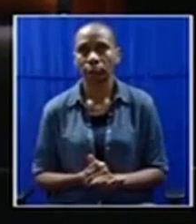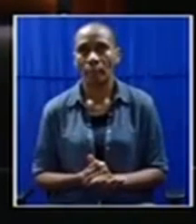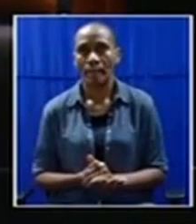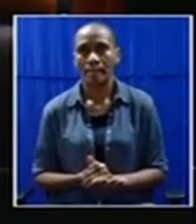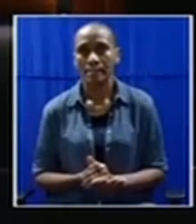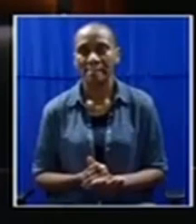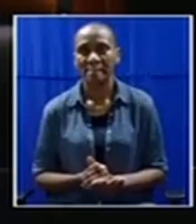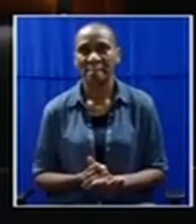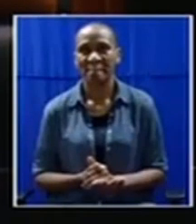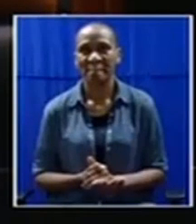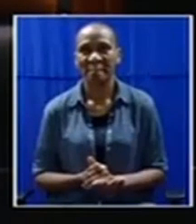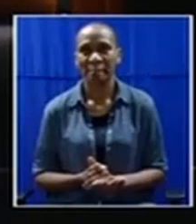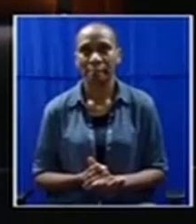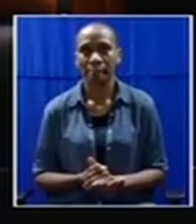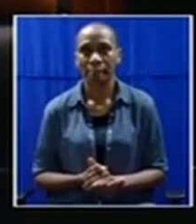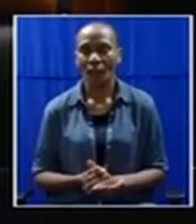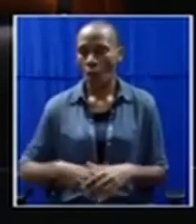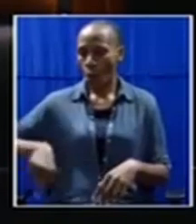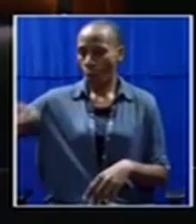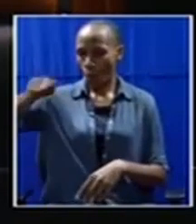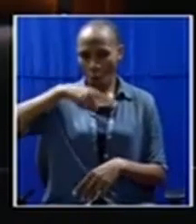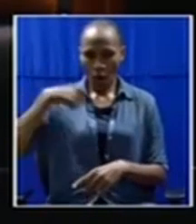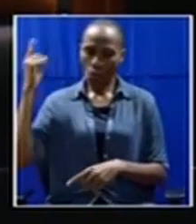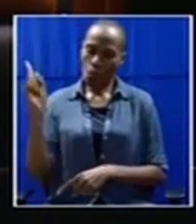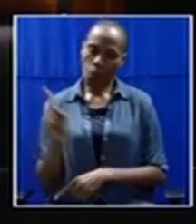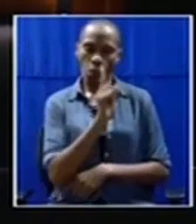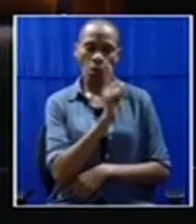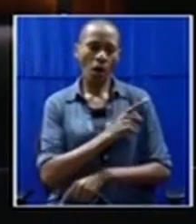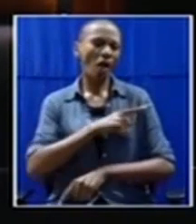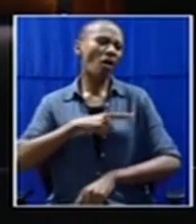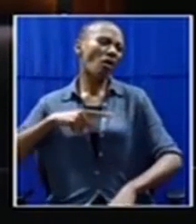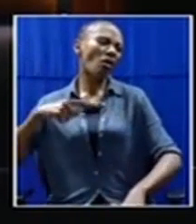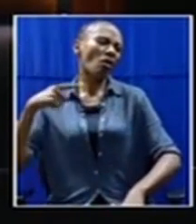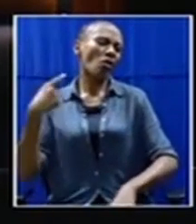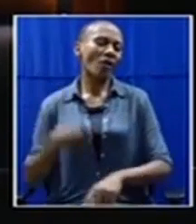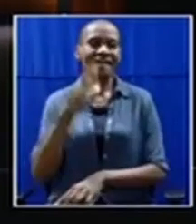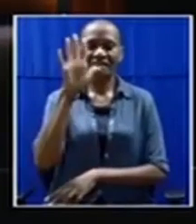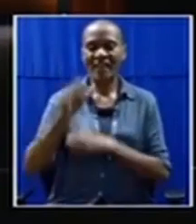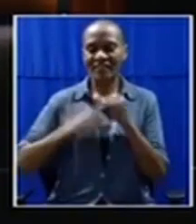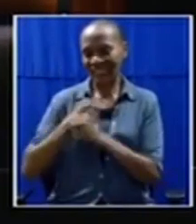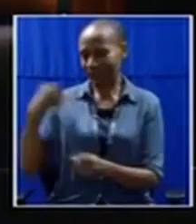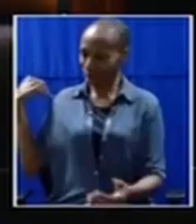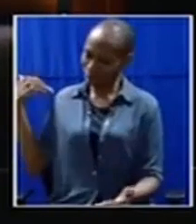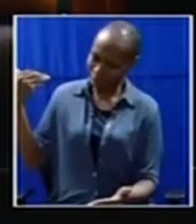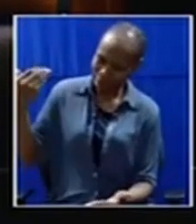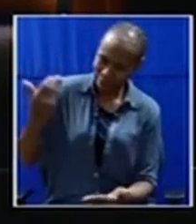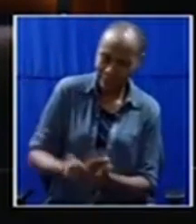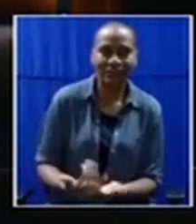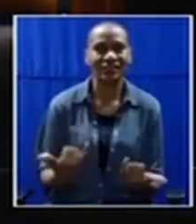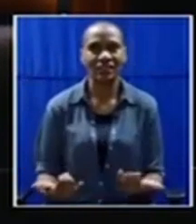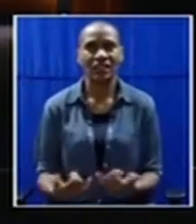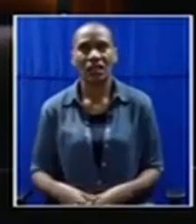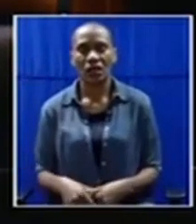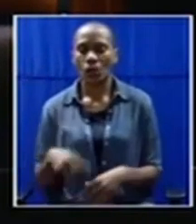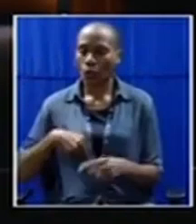We have really walked a long journey. 5 years. We had